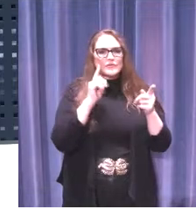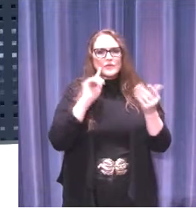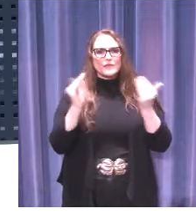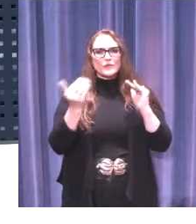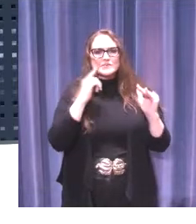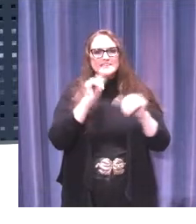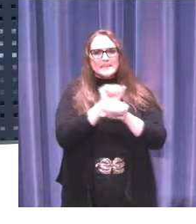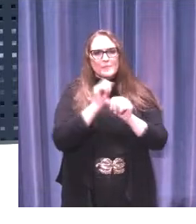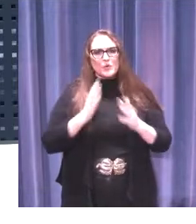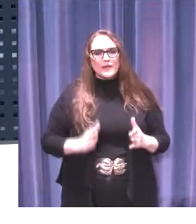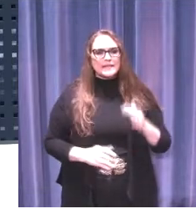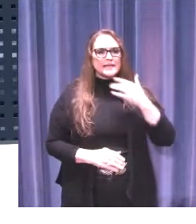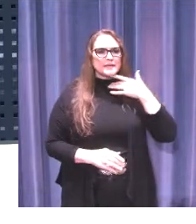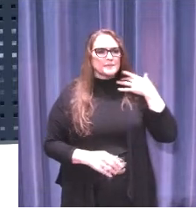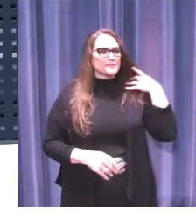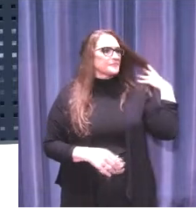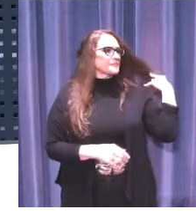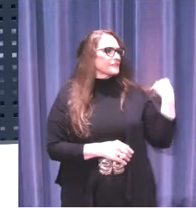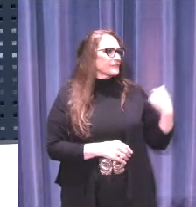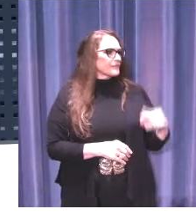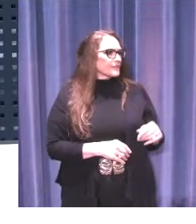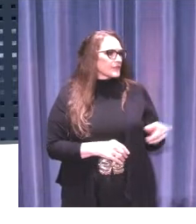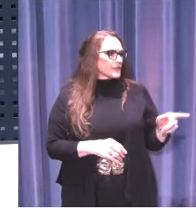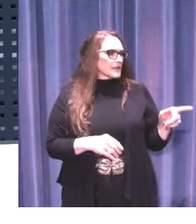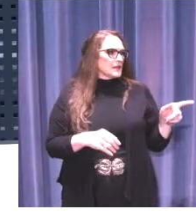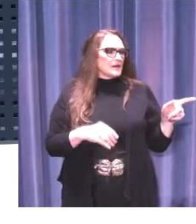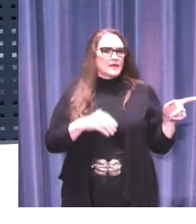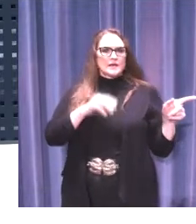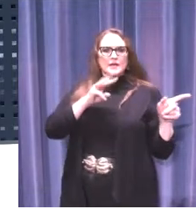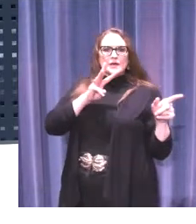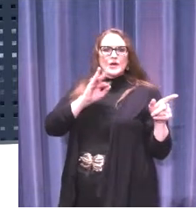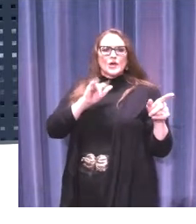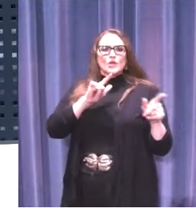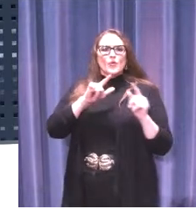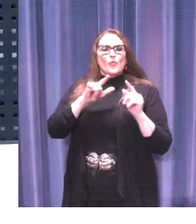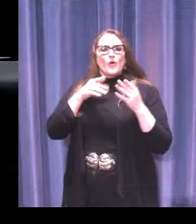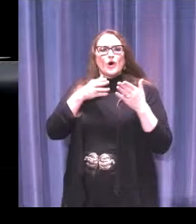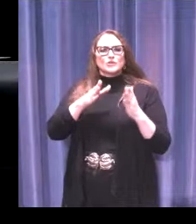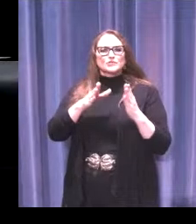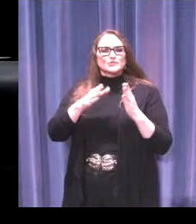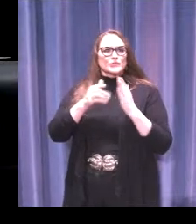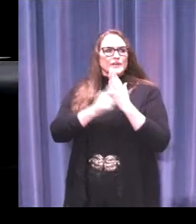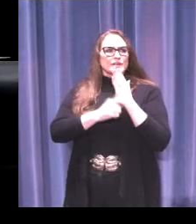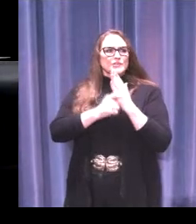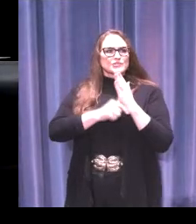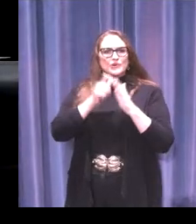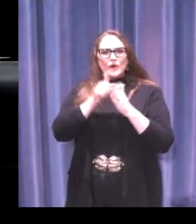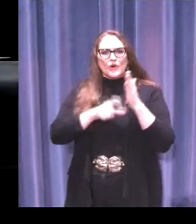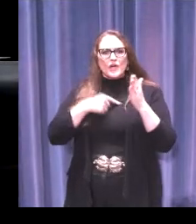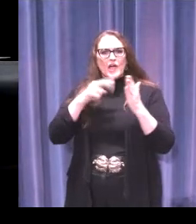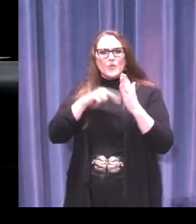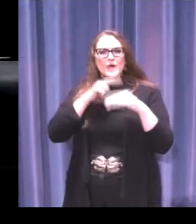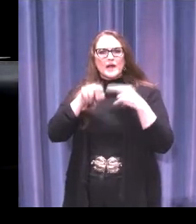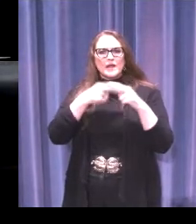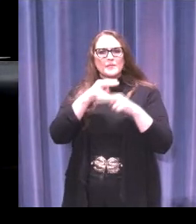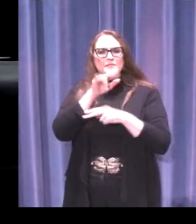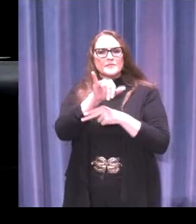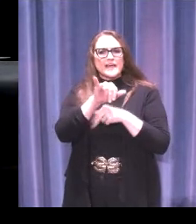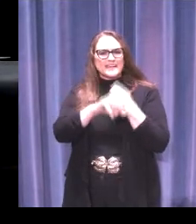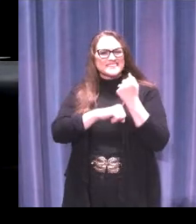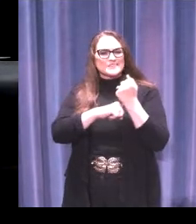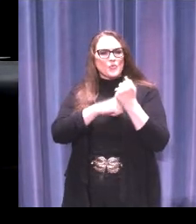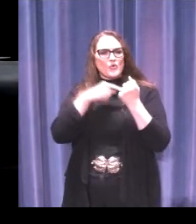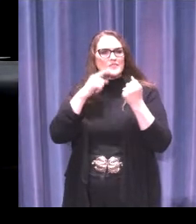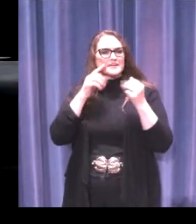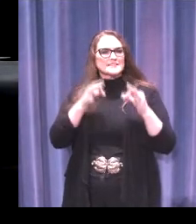employee. The Wall Street Journal article that I read supporting that decision was simply that there was a feeling in